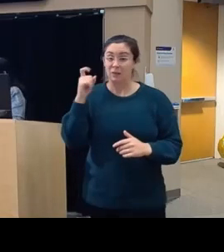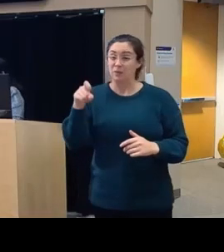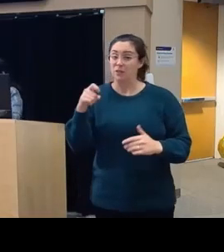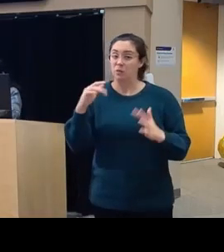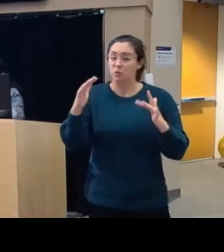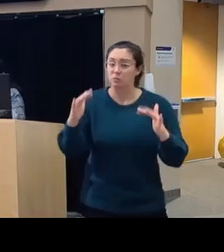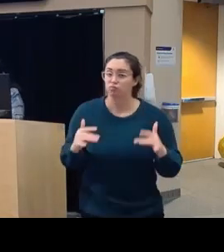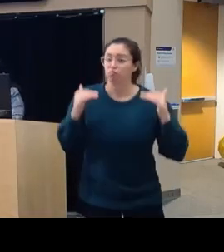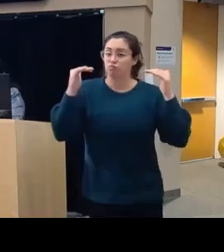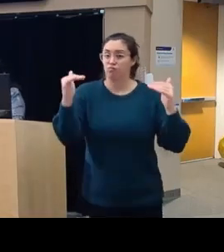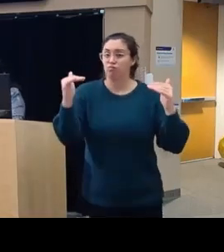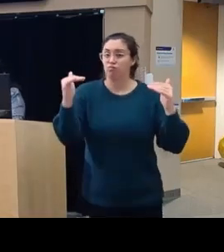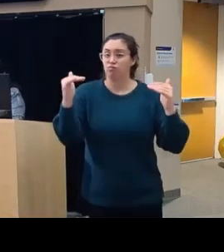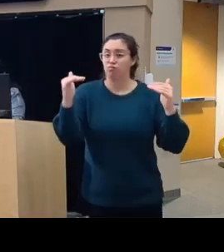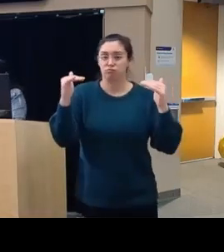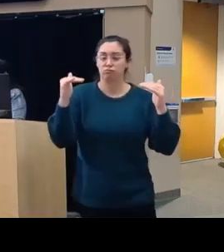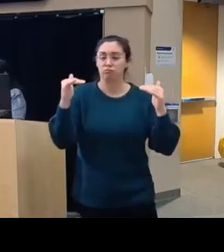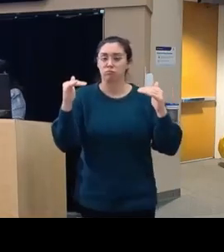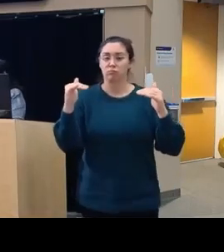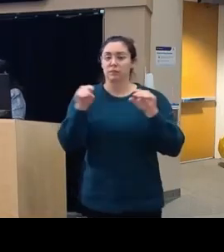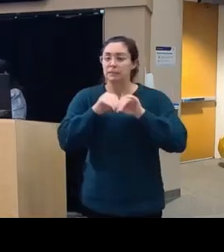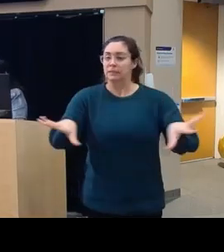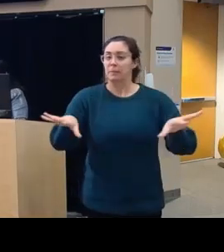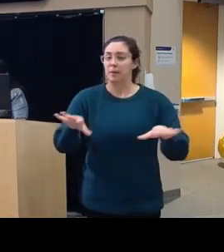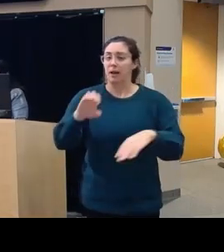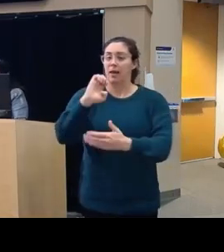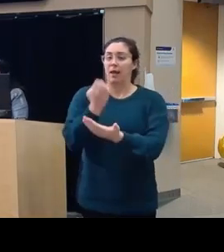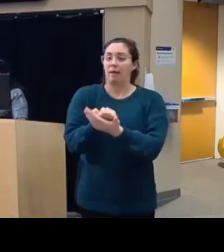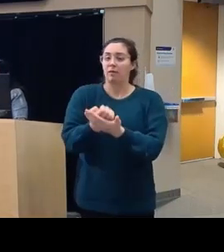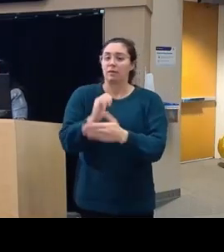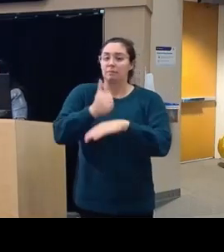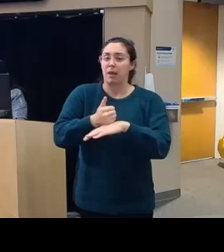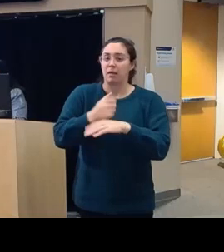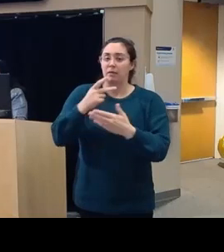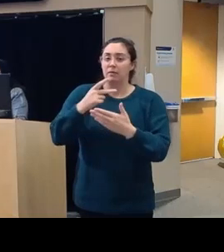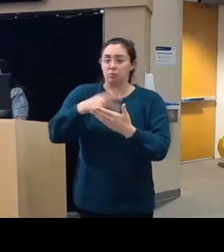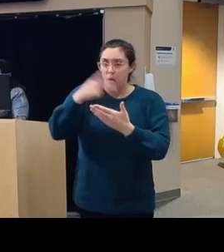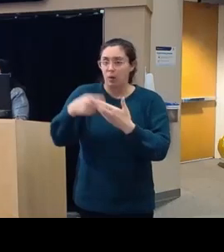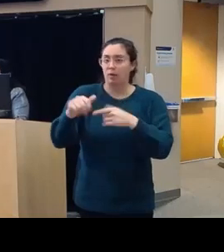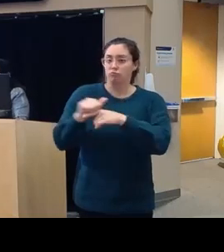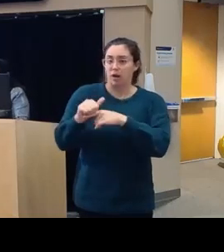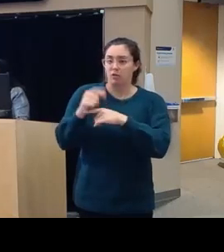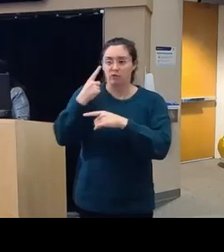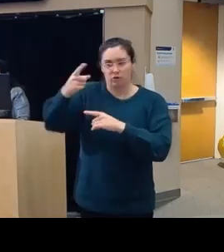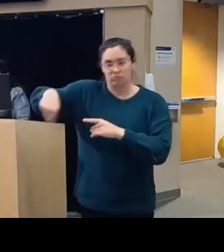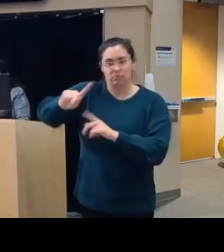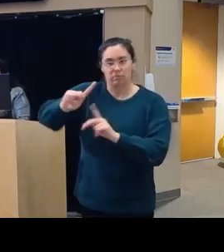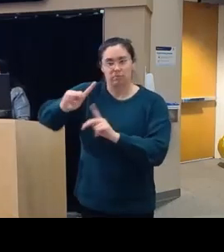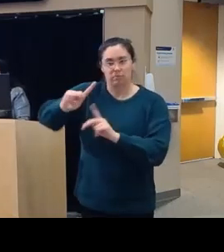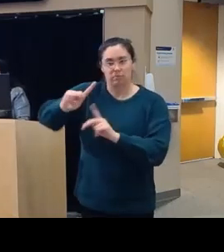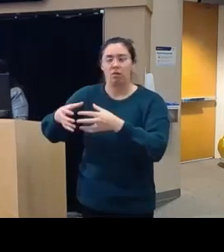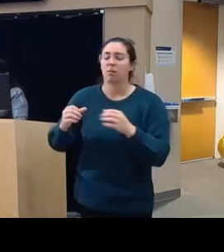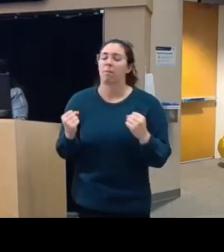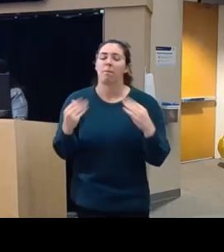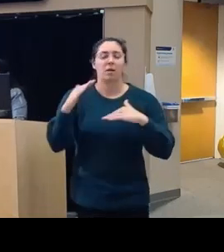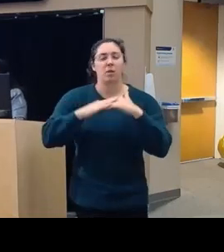scale up, this is an implementation science term, and disseminate evidence-based practices for this population. And it's really